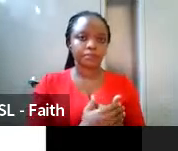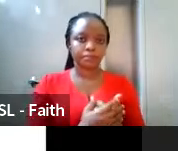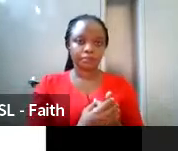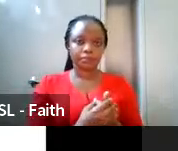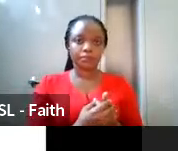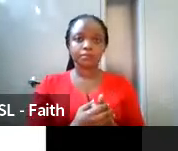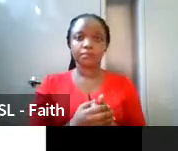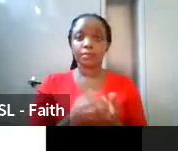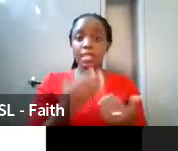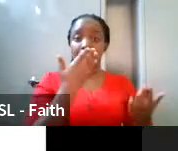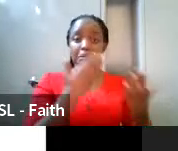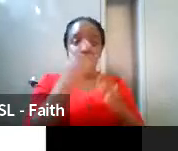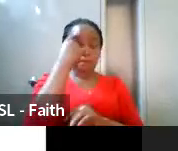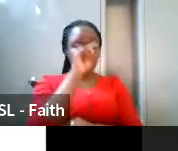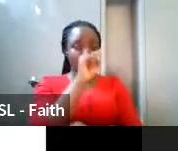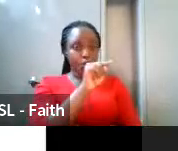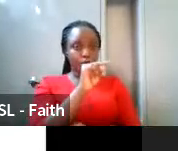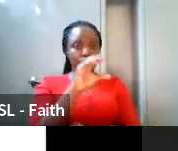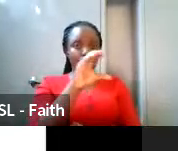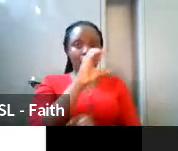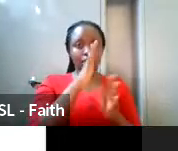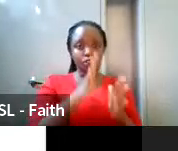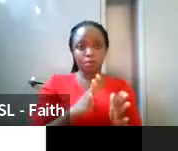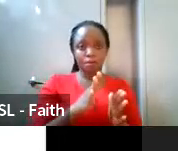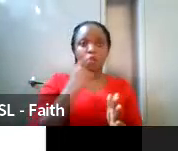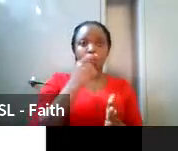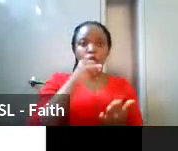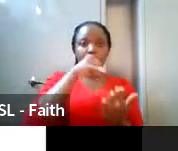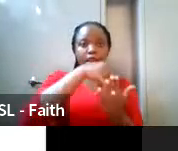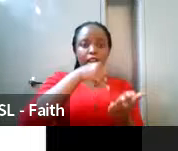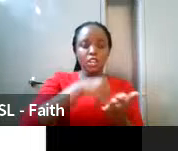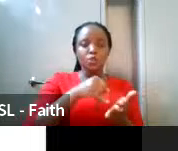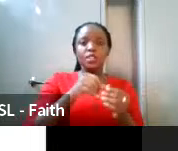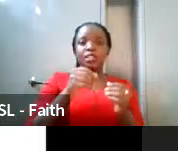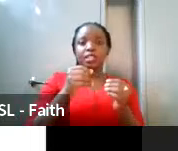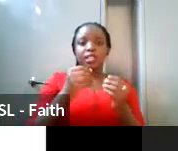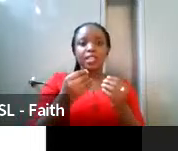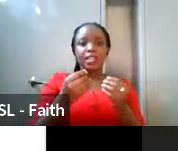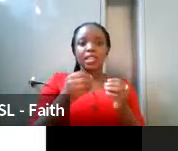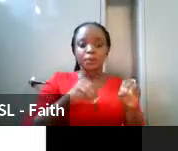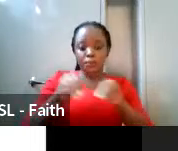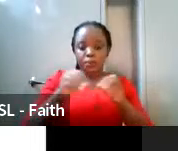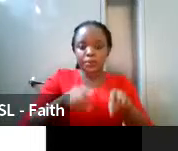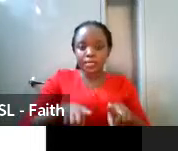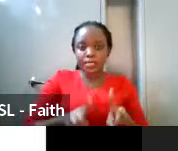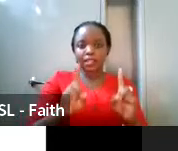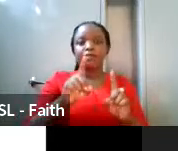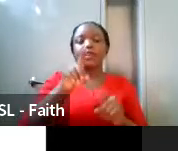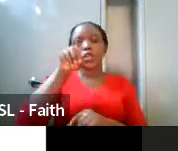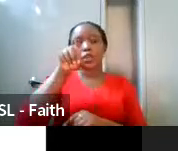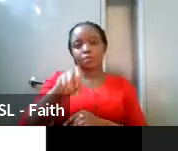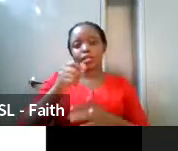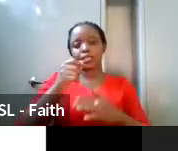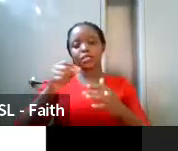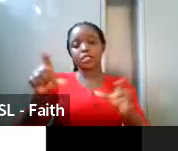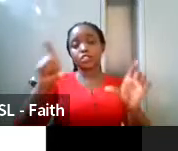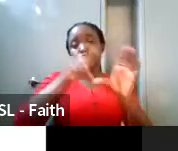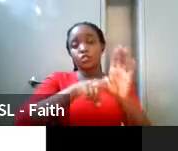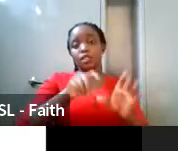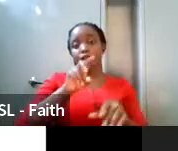Maybe for you as someone who invoices manually, you can start by onboarding on our eTIMS